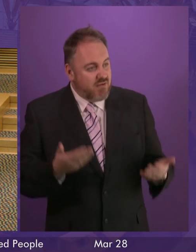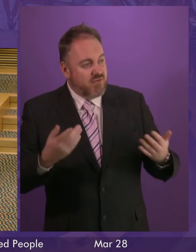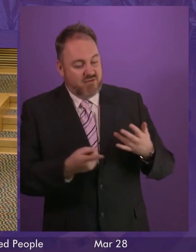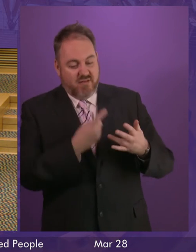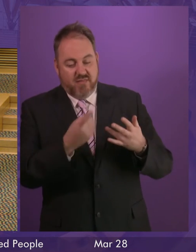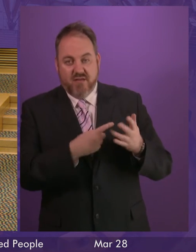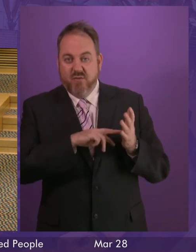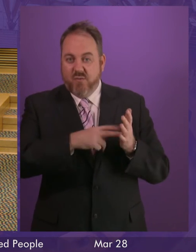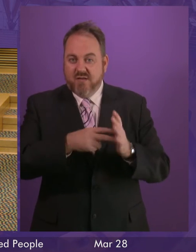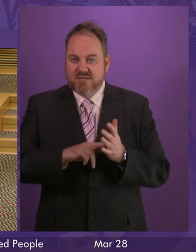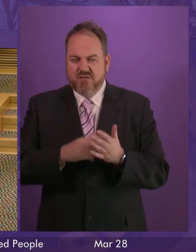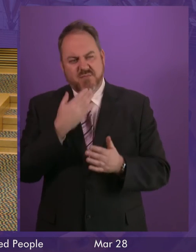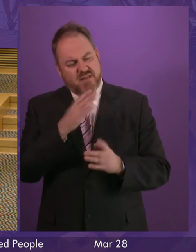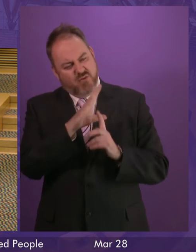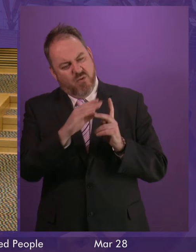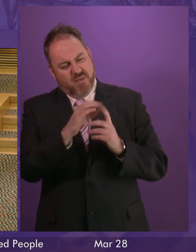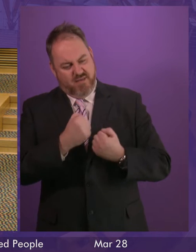to and follow our example.